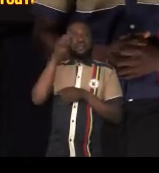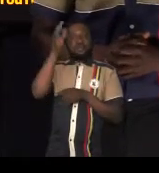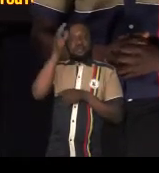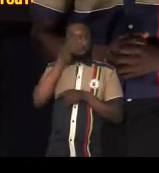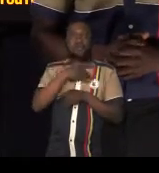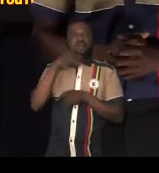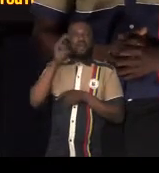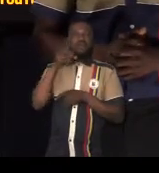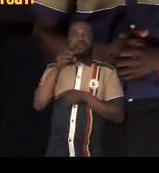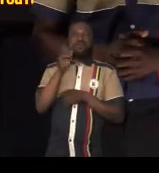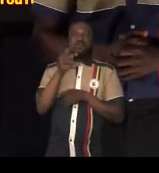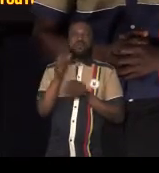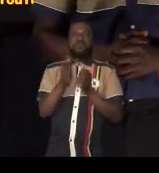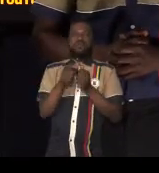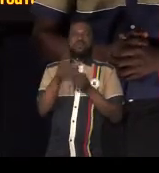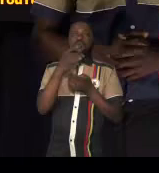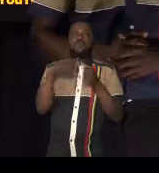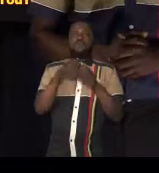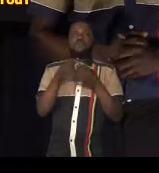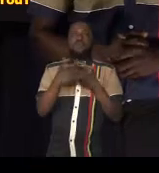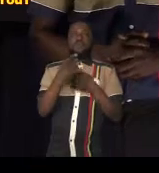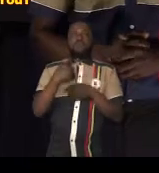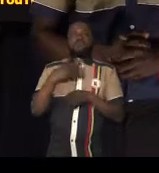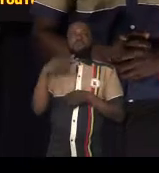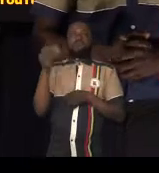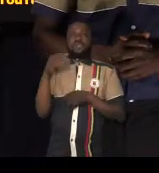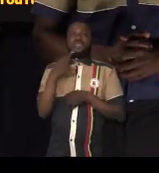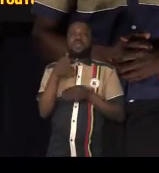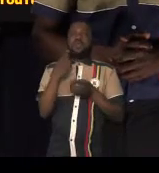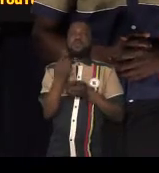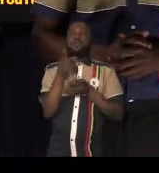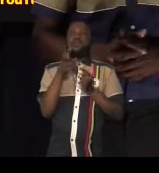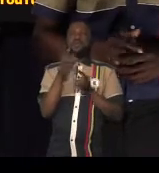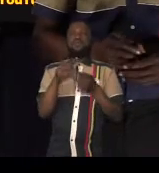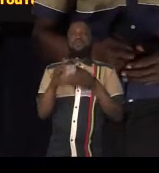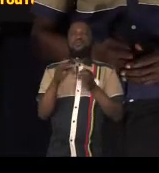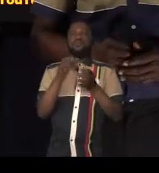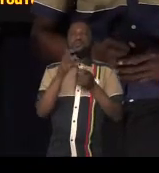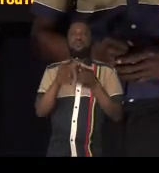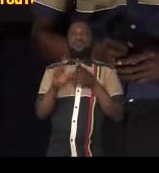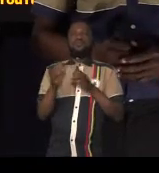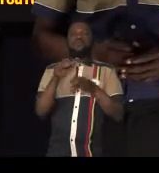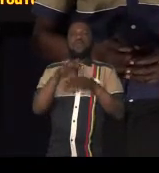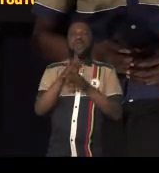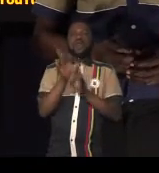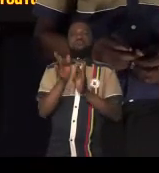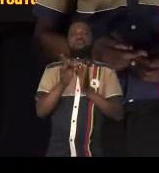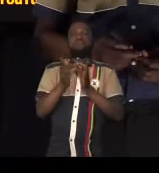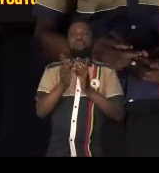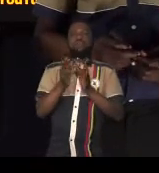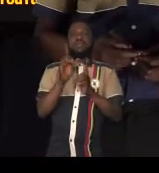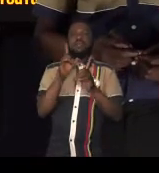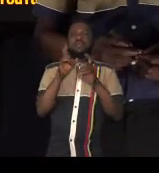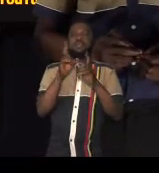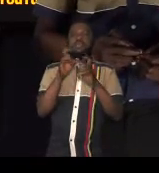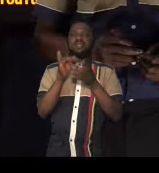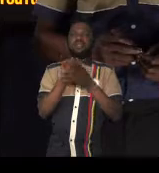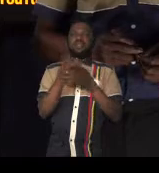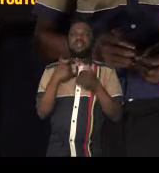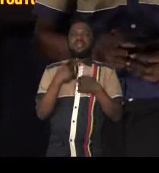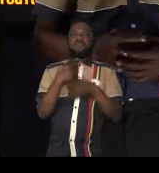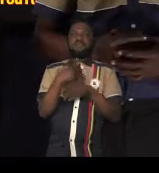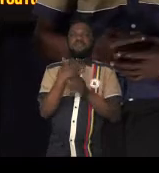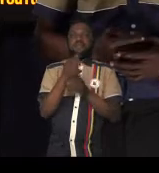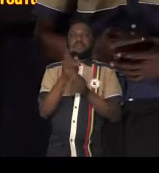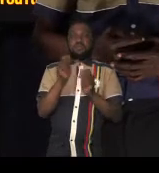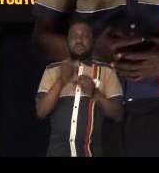Uncle Agbaje, and Uncle Popo with you even after we're gone. The only way you can do this is by doing the online assessment that we have structured out for